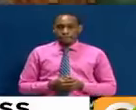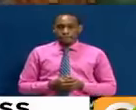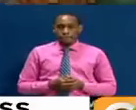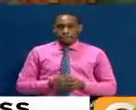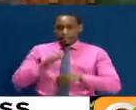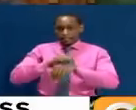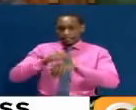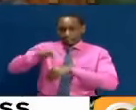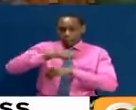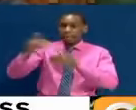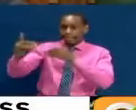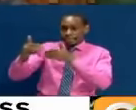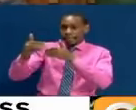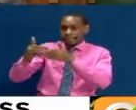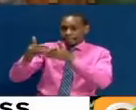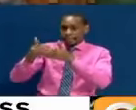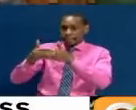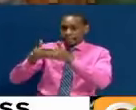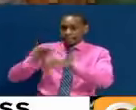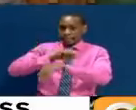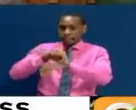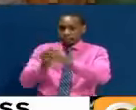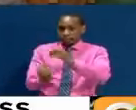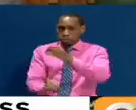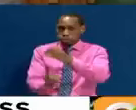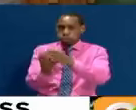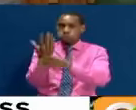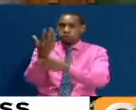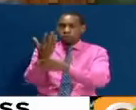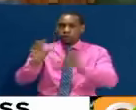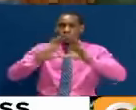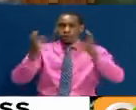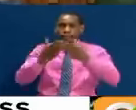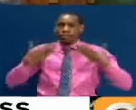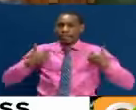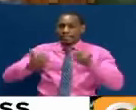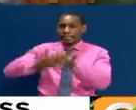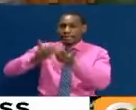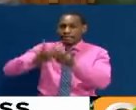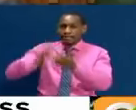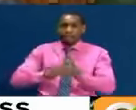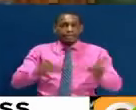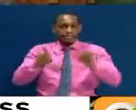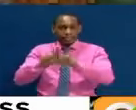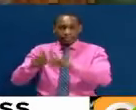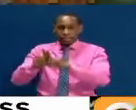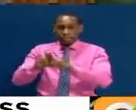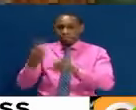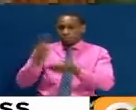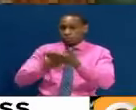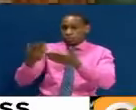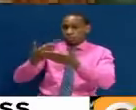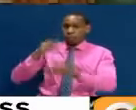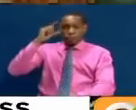As we inch closer to the national rollout of the universal health coverage, I also, a fortnight ago